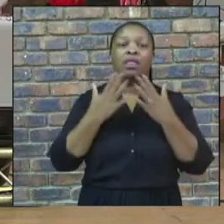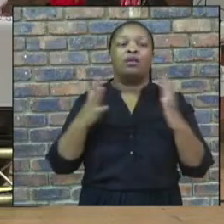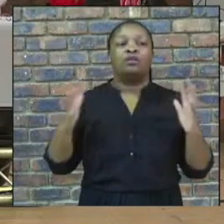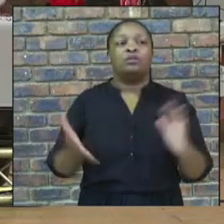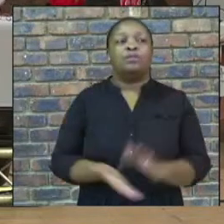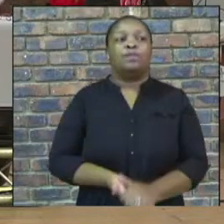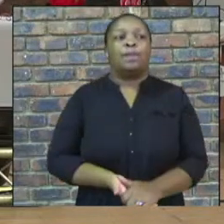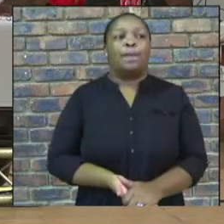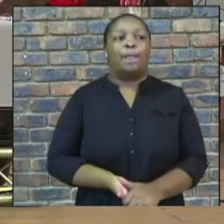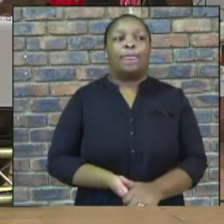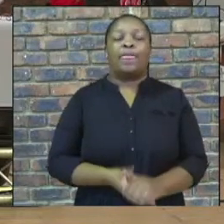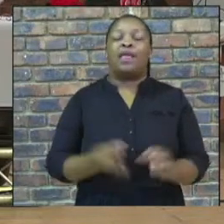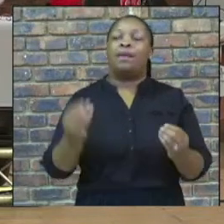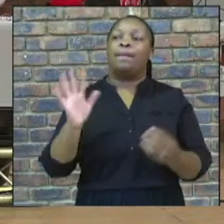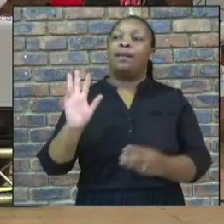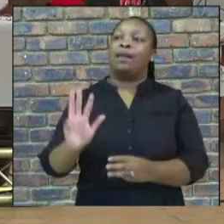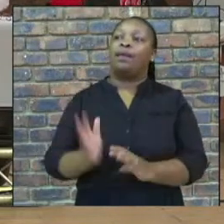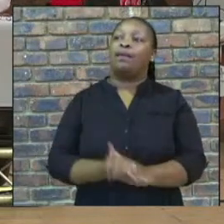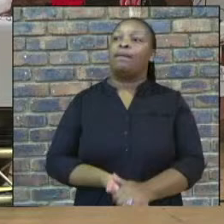Let's take number 9.